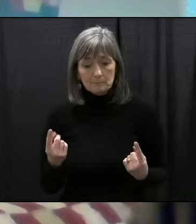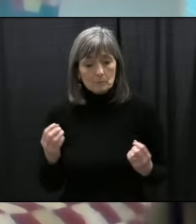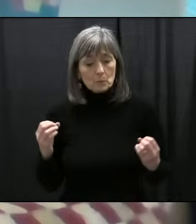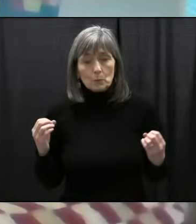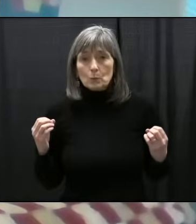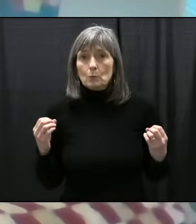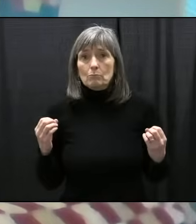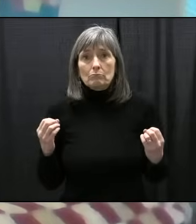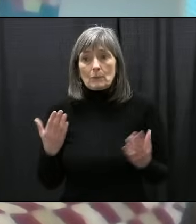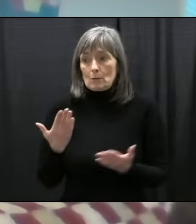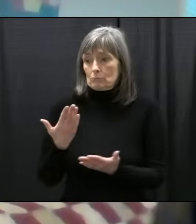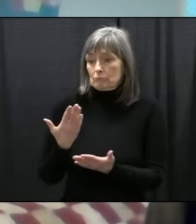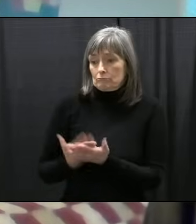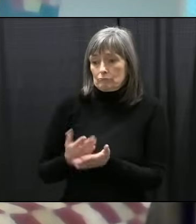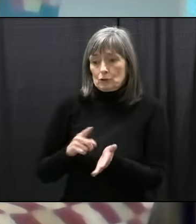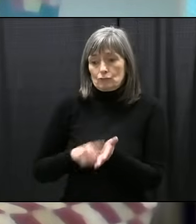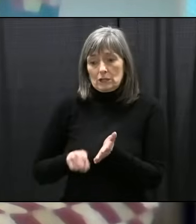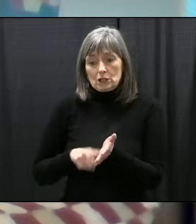evidence to say that